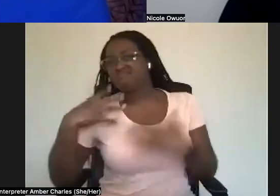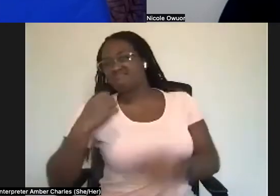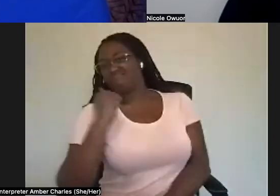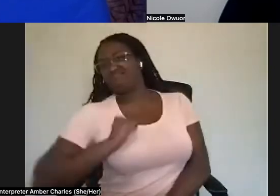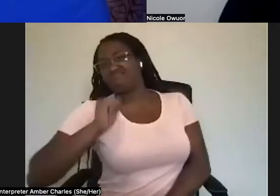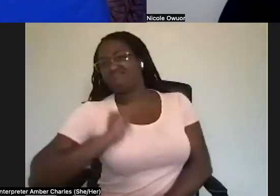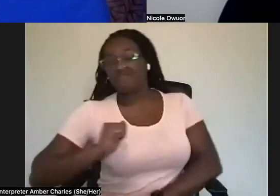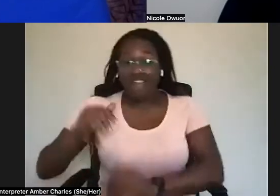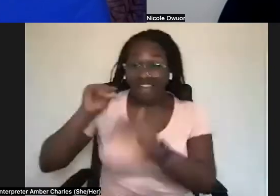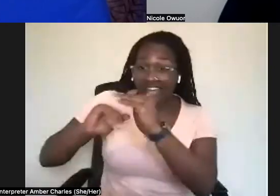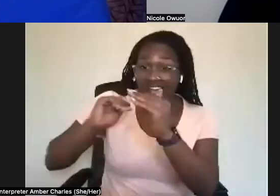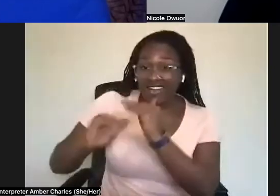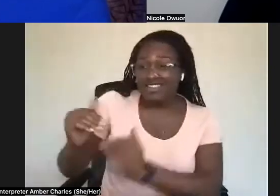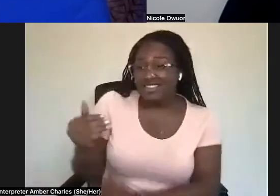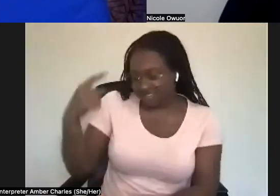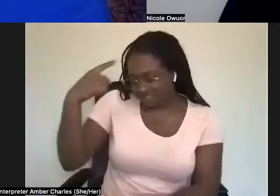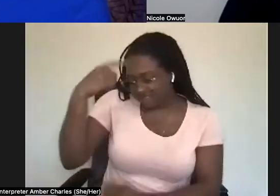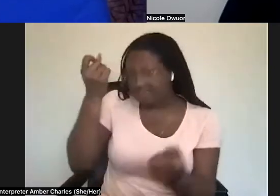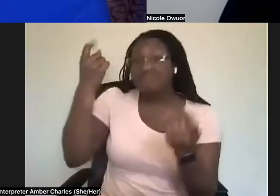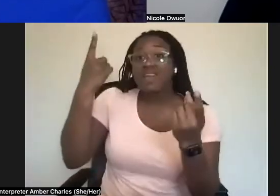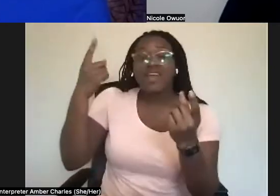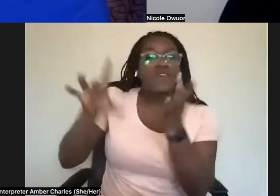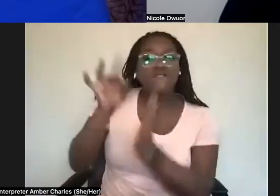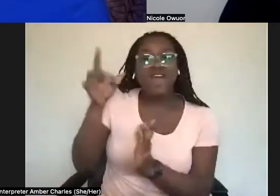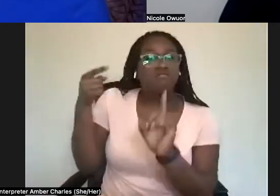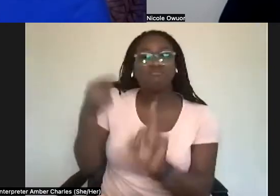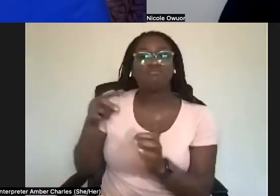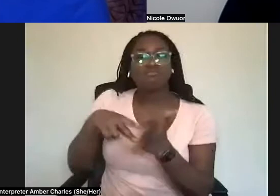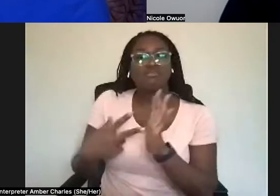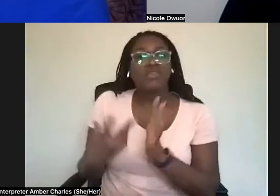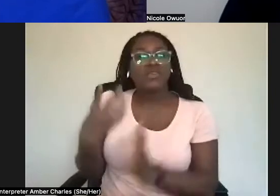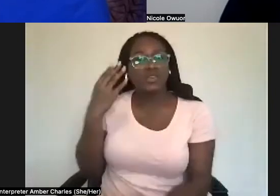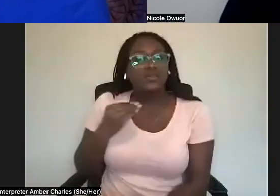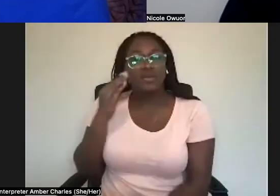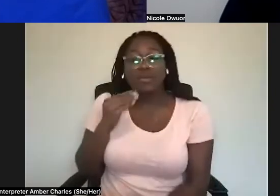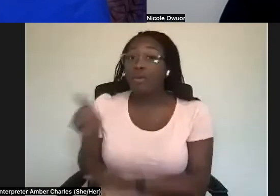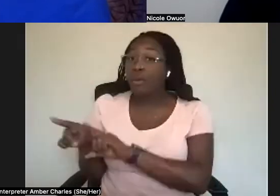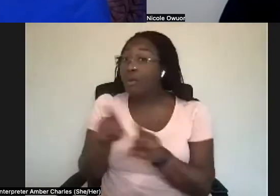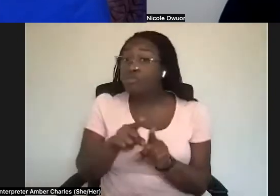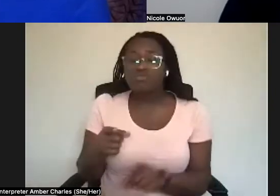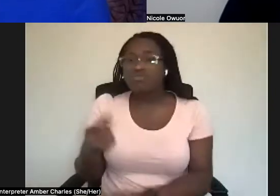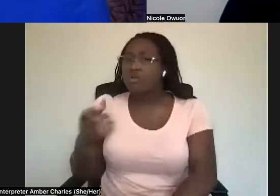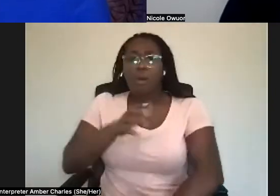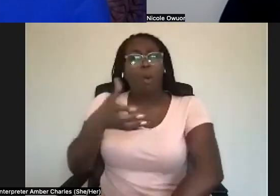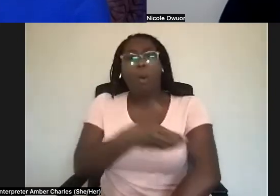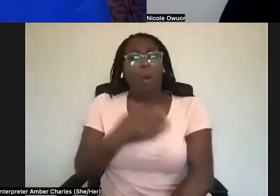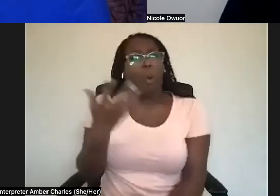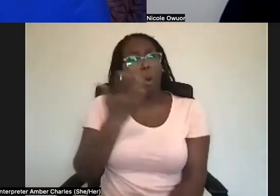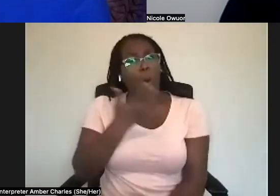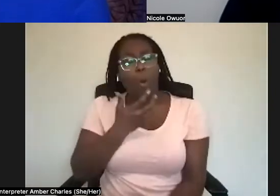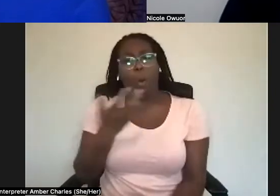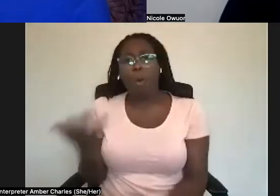access their insight, and find purpose in their experiences. She is also powerfully adept at cultivating